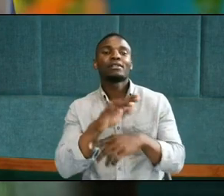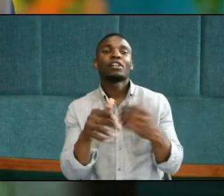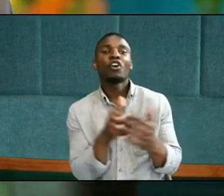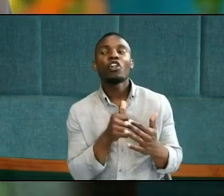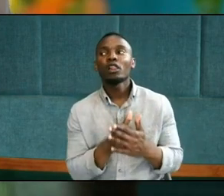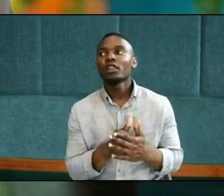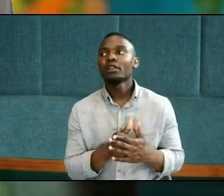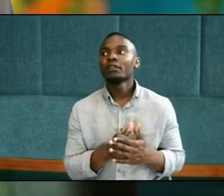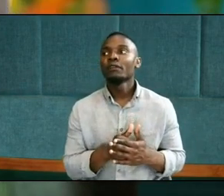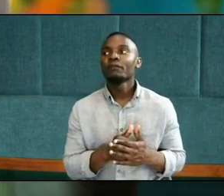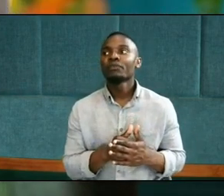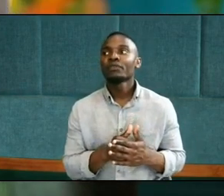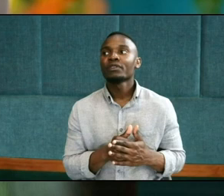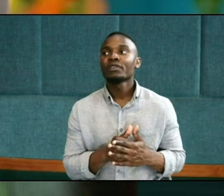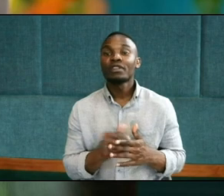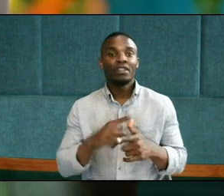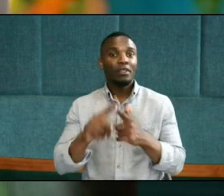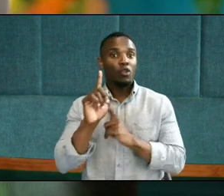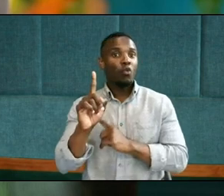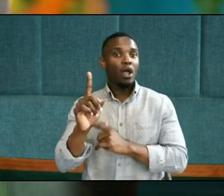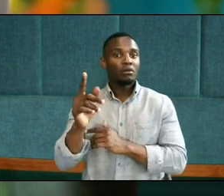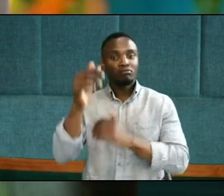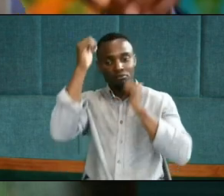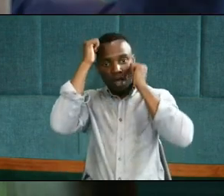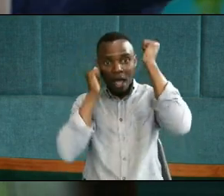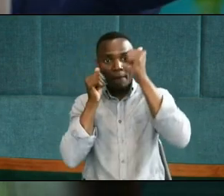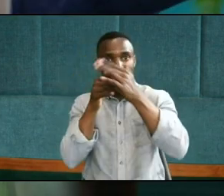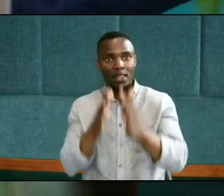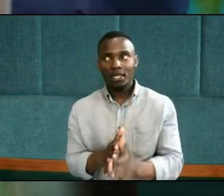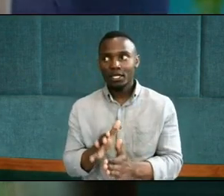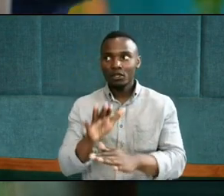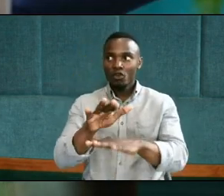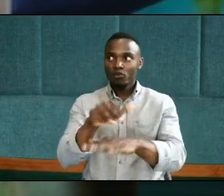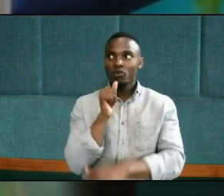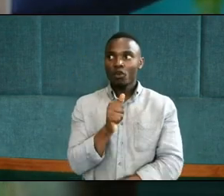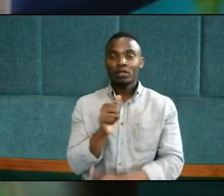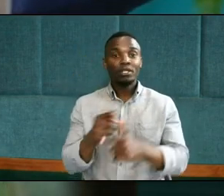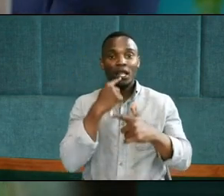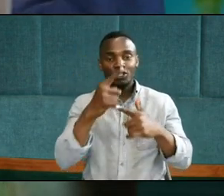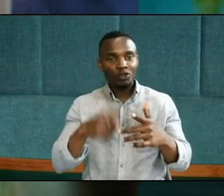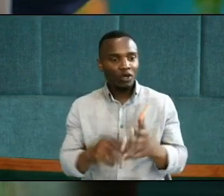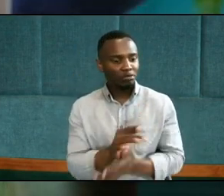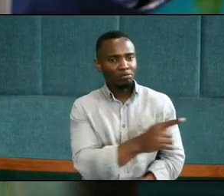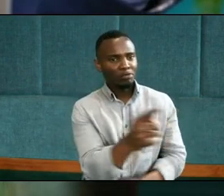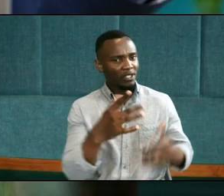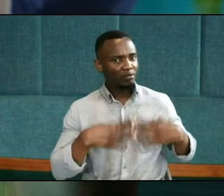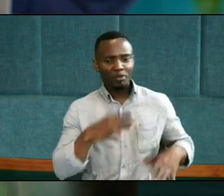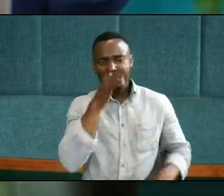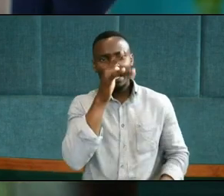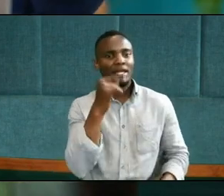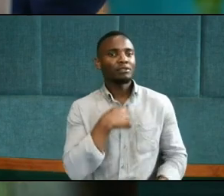sentence. And a general was called. The name was Arioko. Please, Arioko, deal with these people. They have been cheating me all